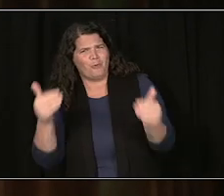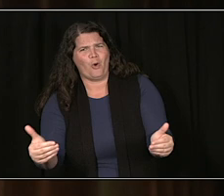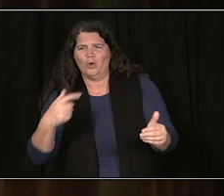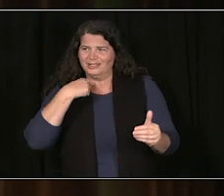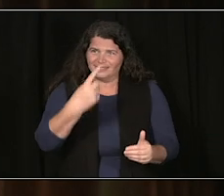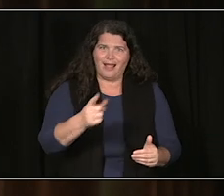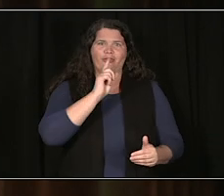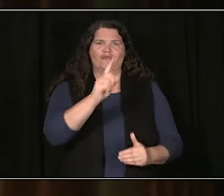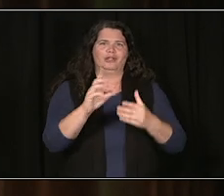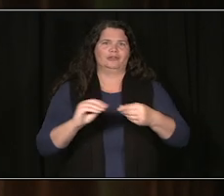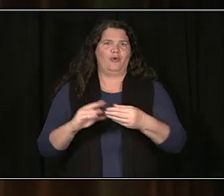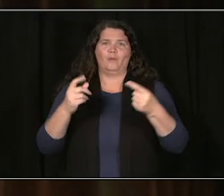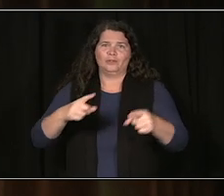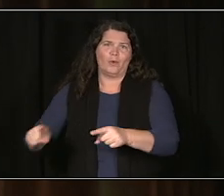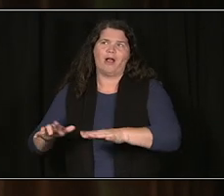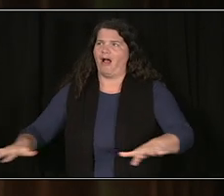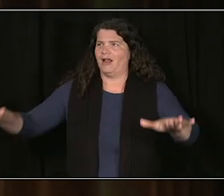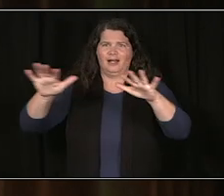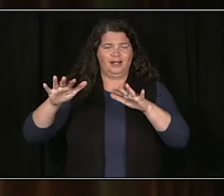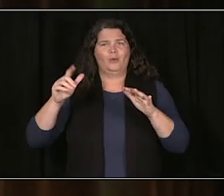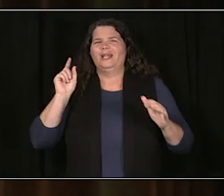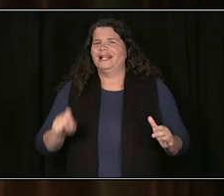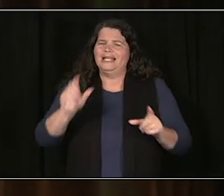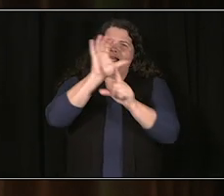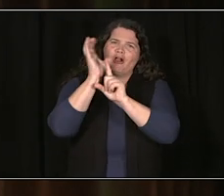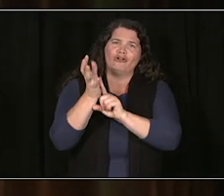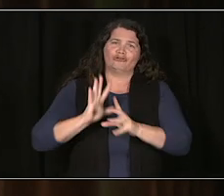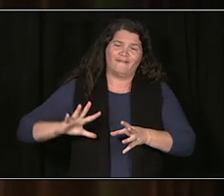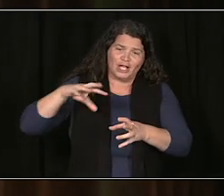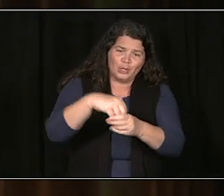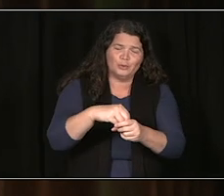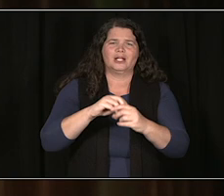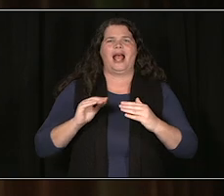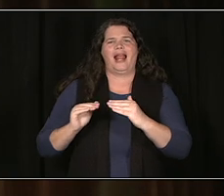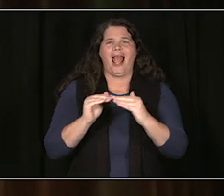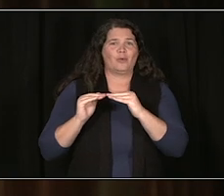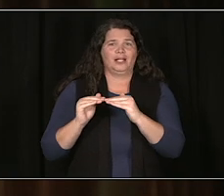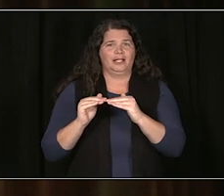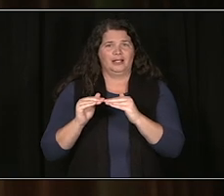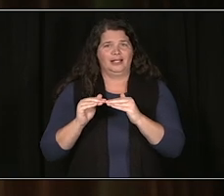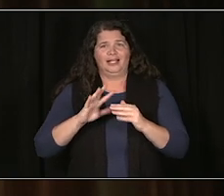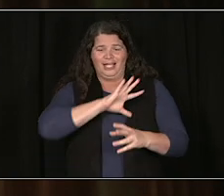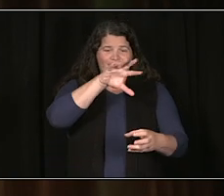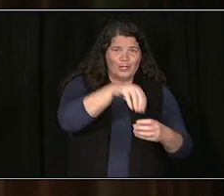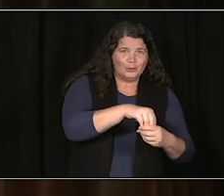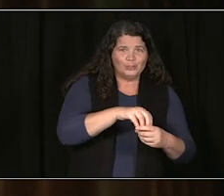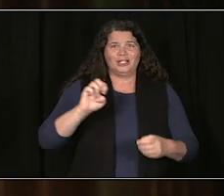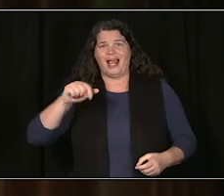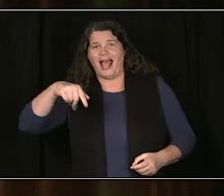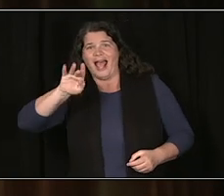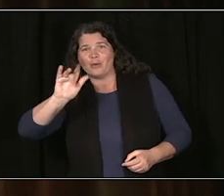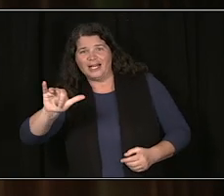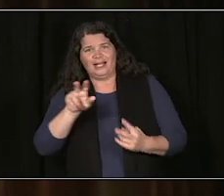this culture that we need of inclusion and equity. And those are not bad words. Those words